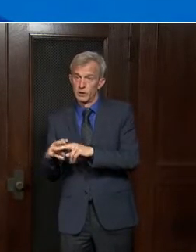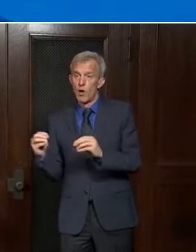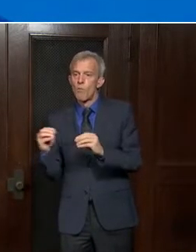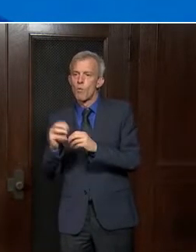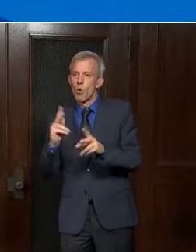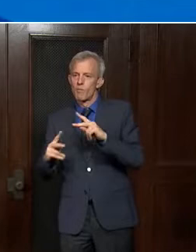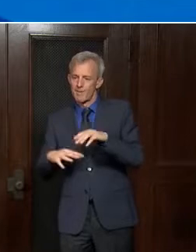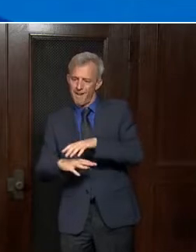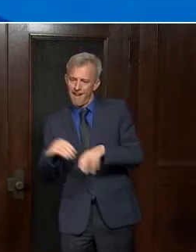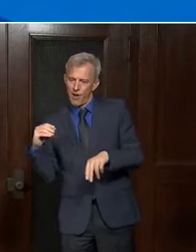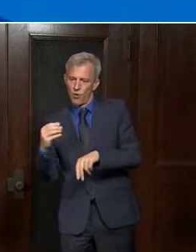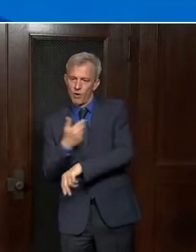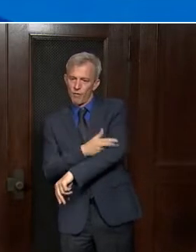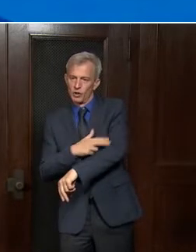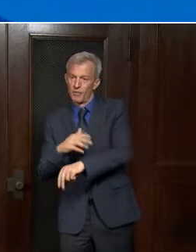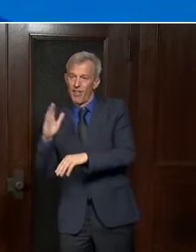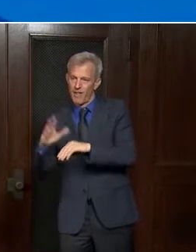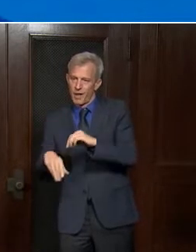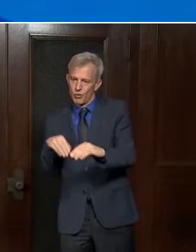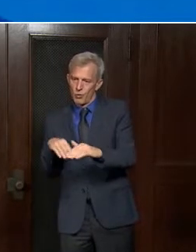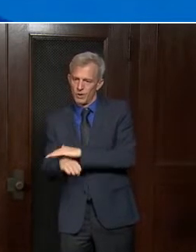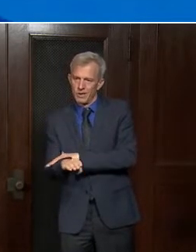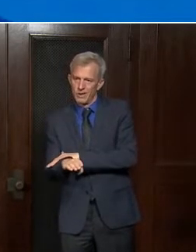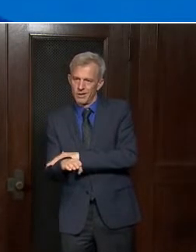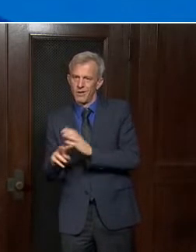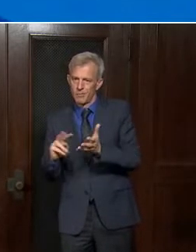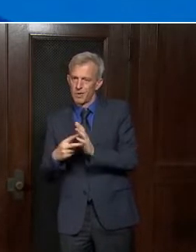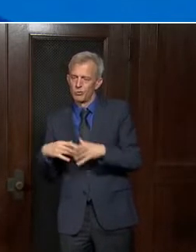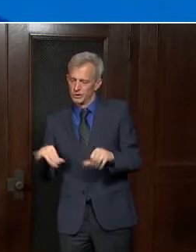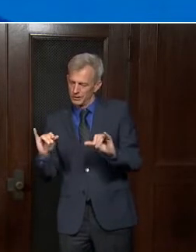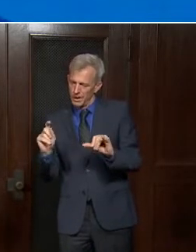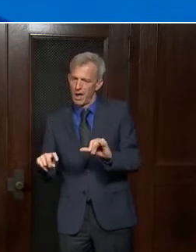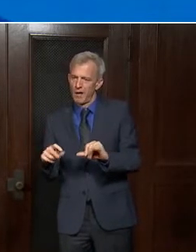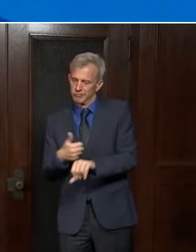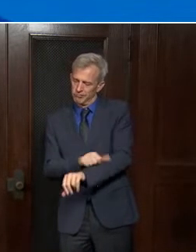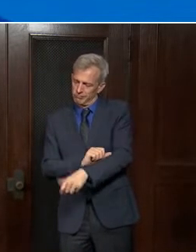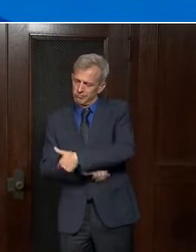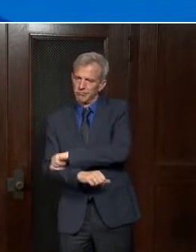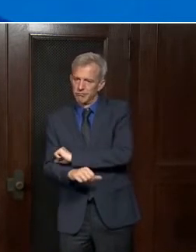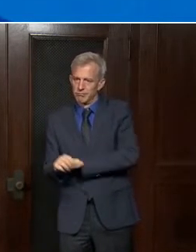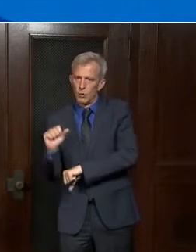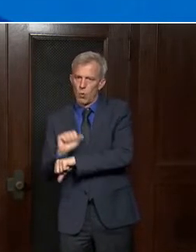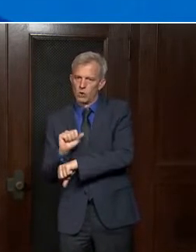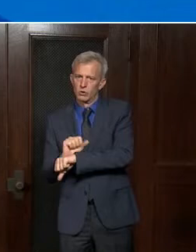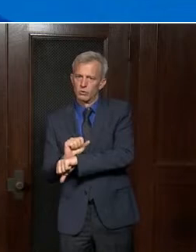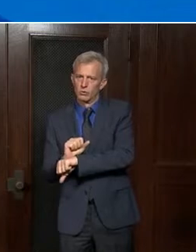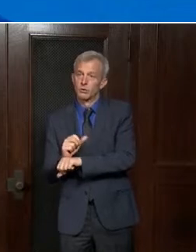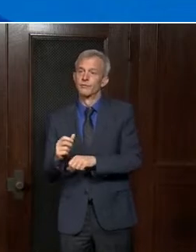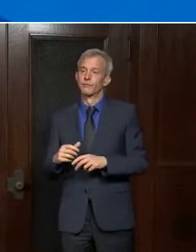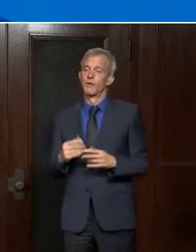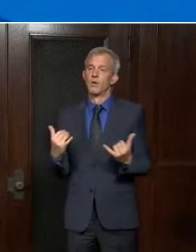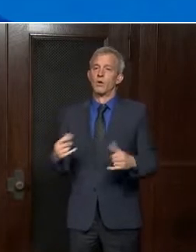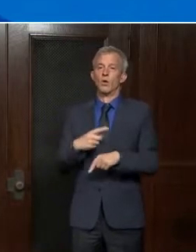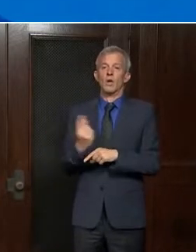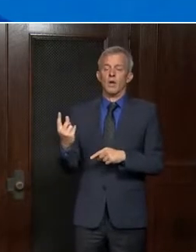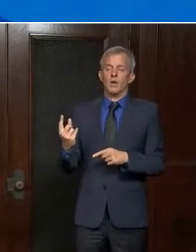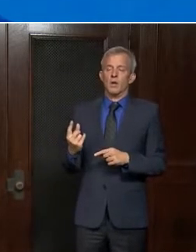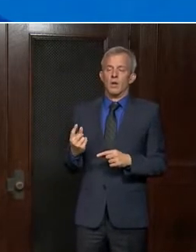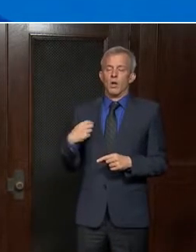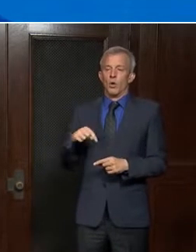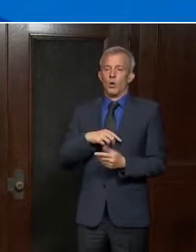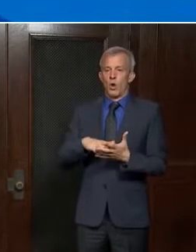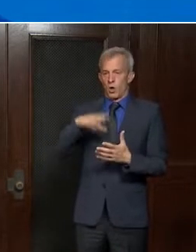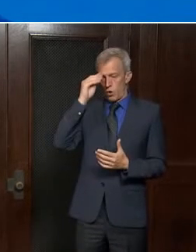out of hospitals than going into them, we still have our work cut out. And today, most tragically, we learned